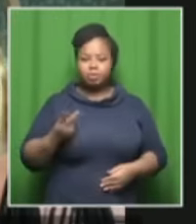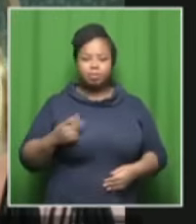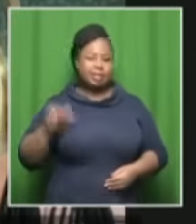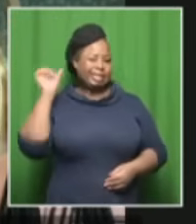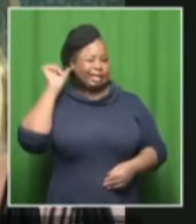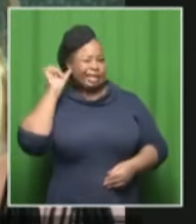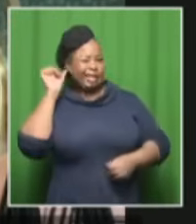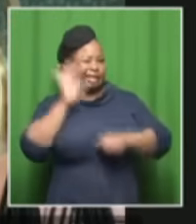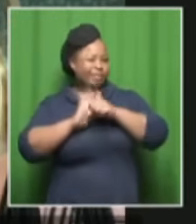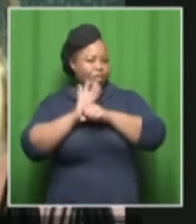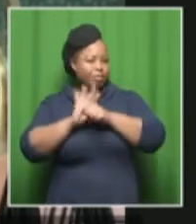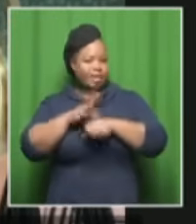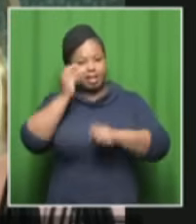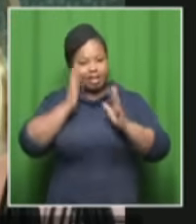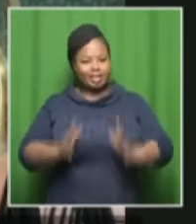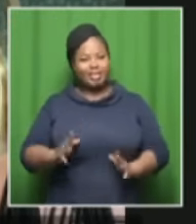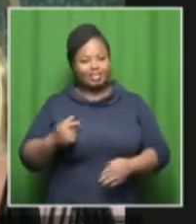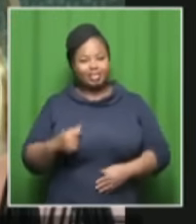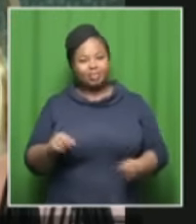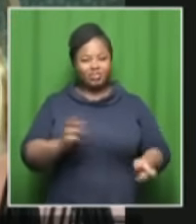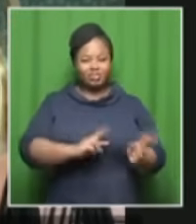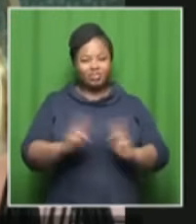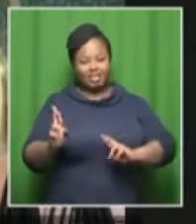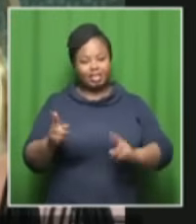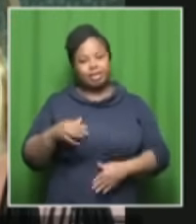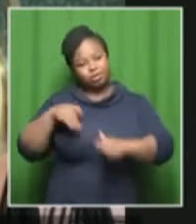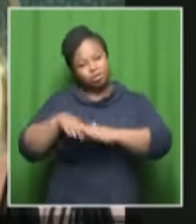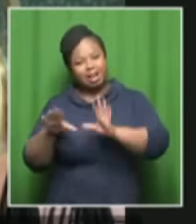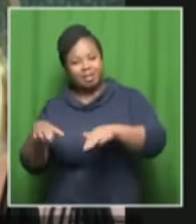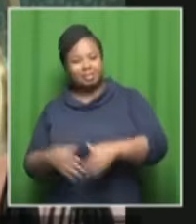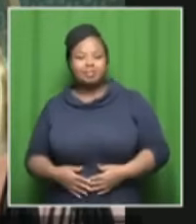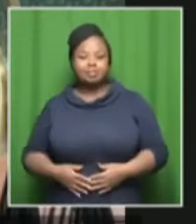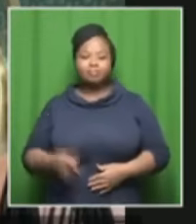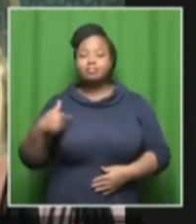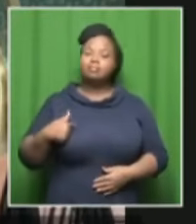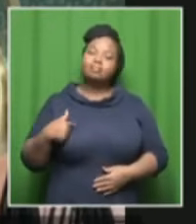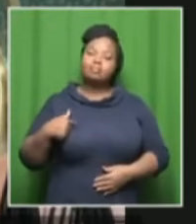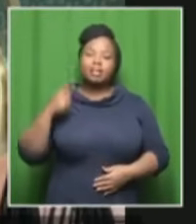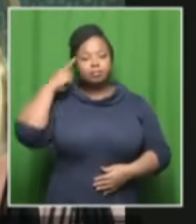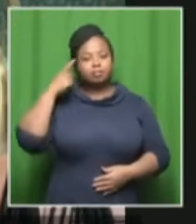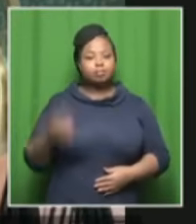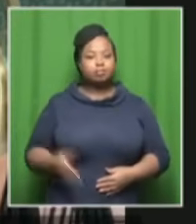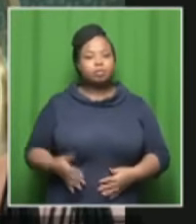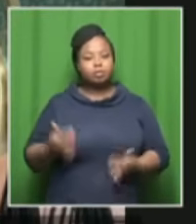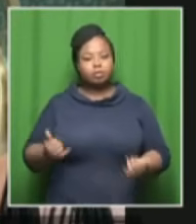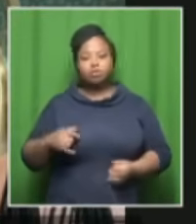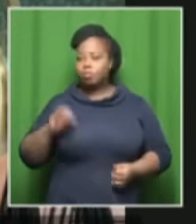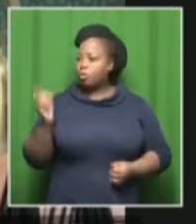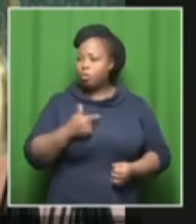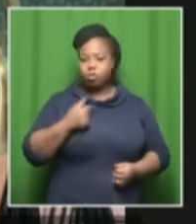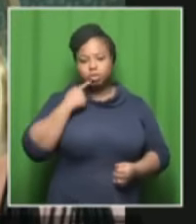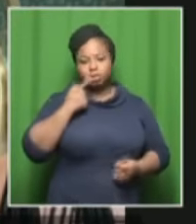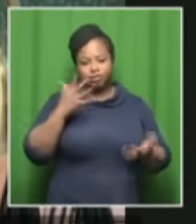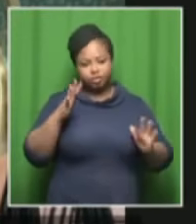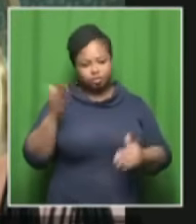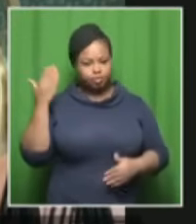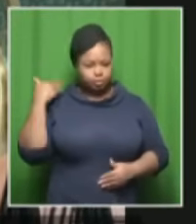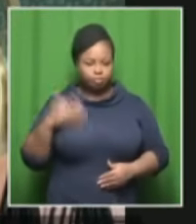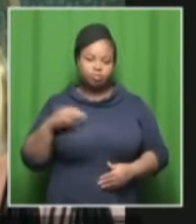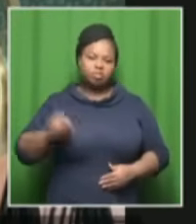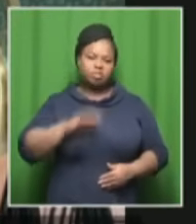noise. That is my learners getting ready for their first lesson. So I think, you know, building on what everyone has shared already, you know,